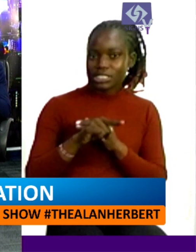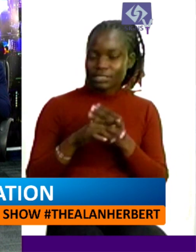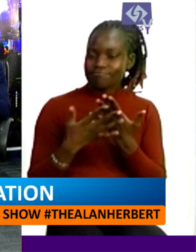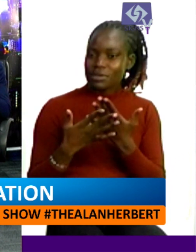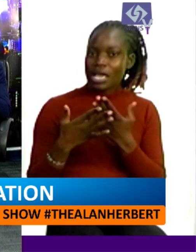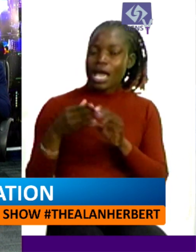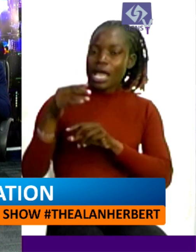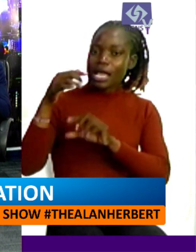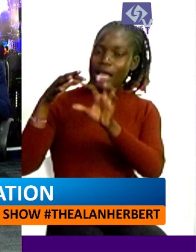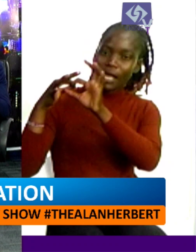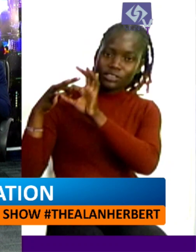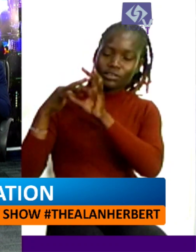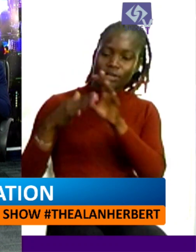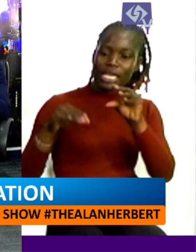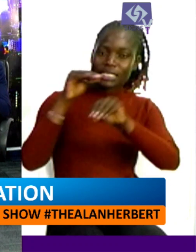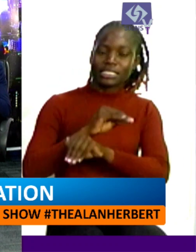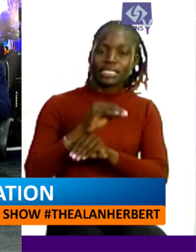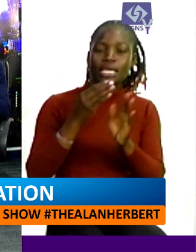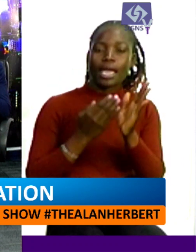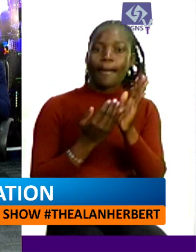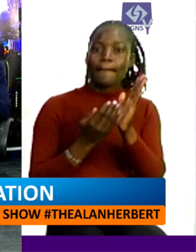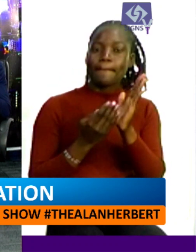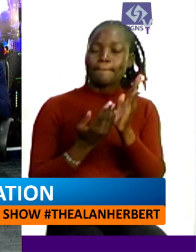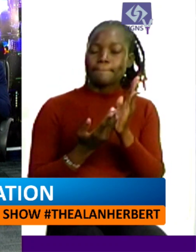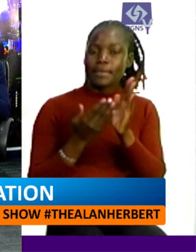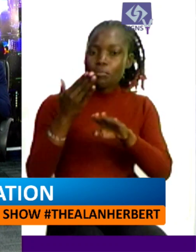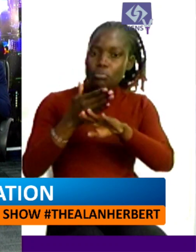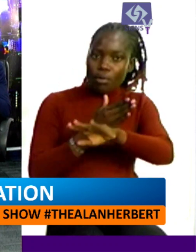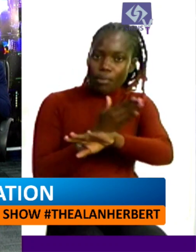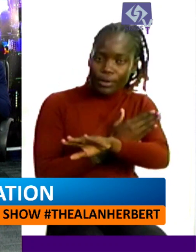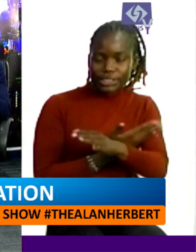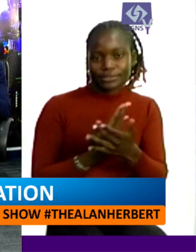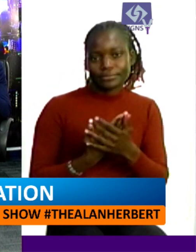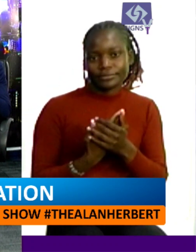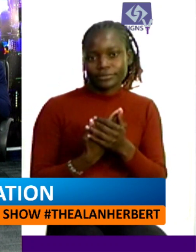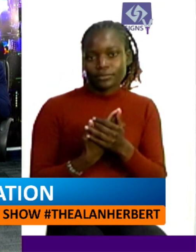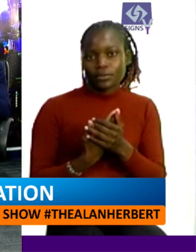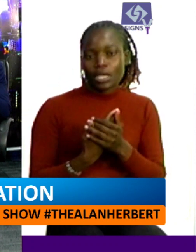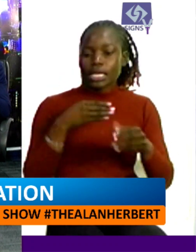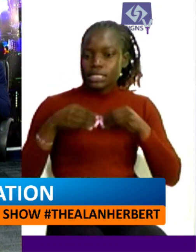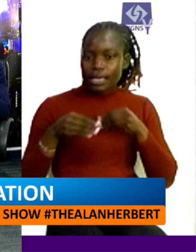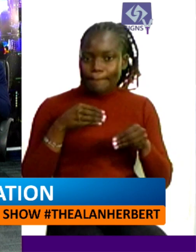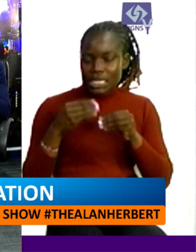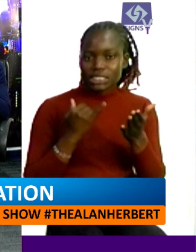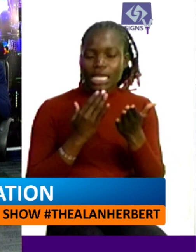promotes disability rights and inclusion in the country, in those countries that